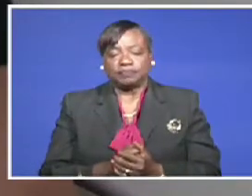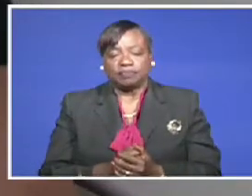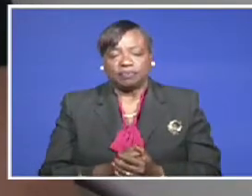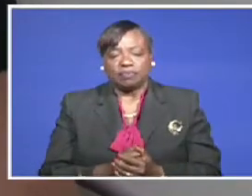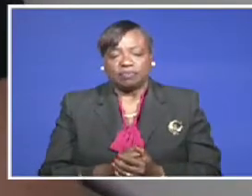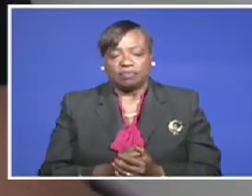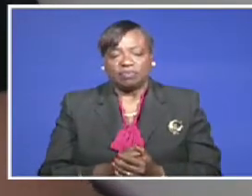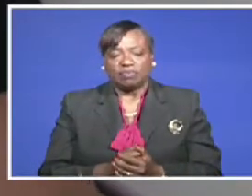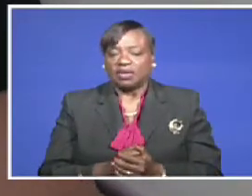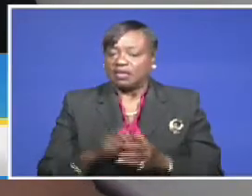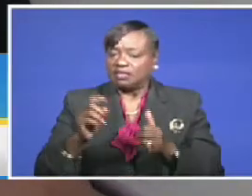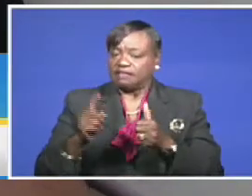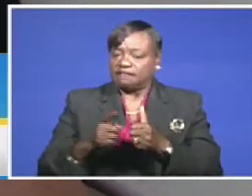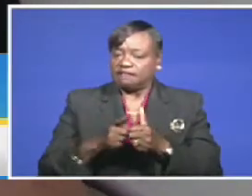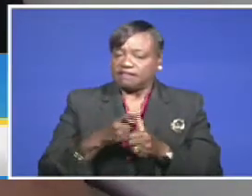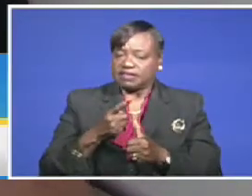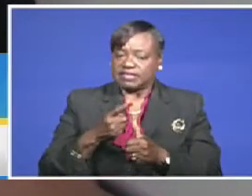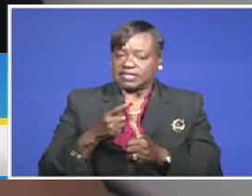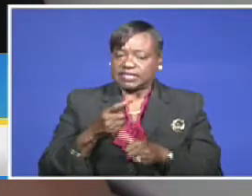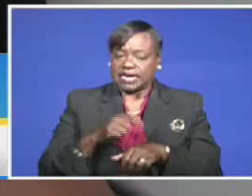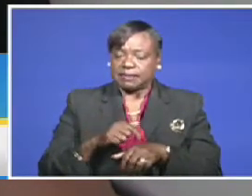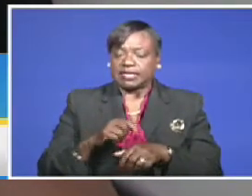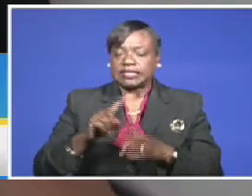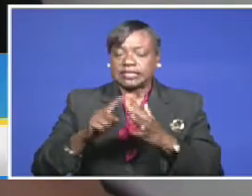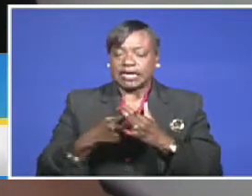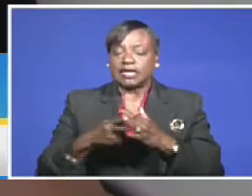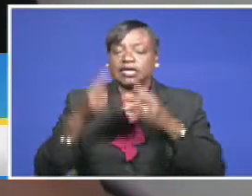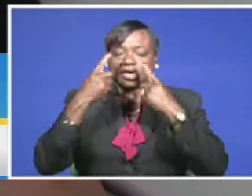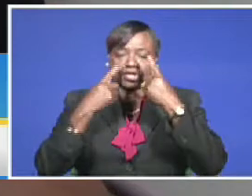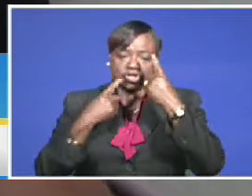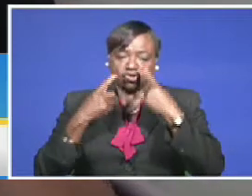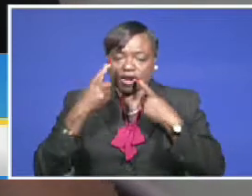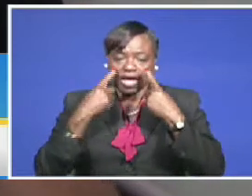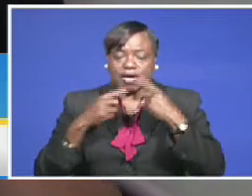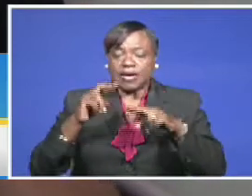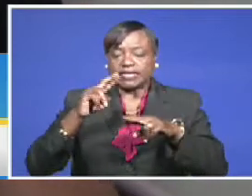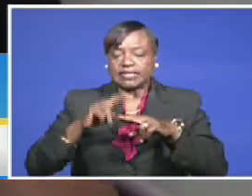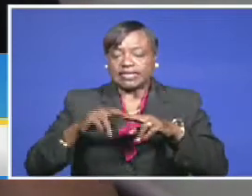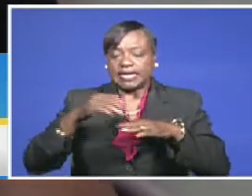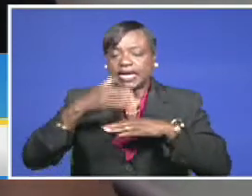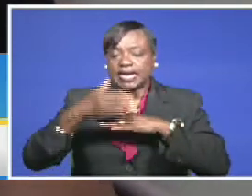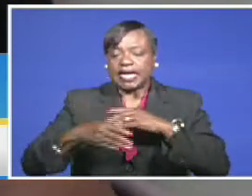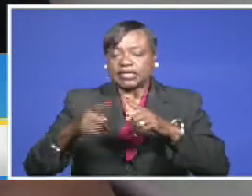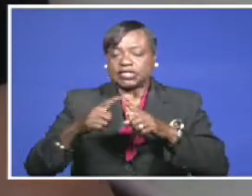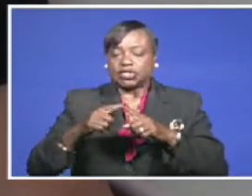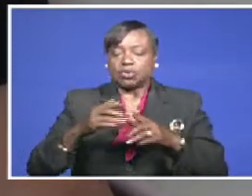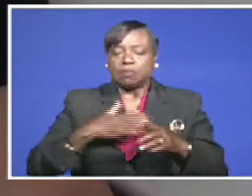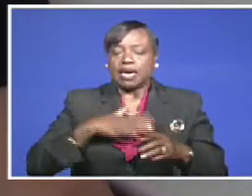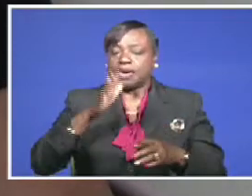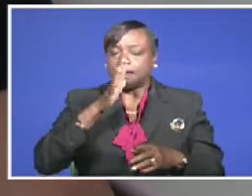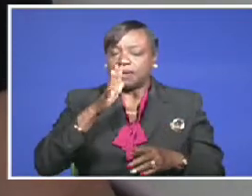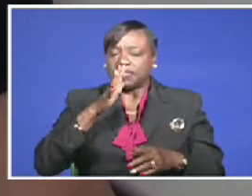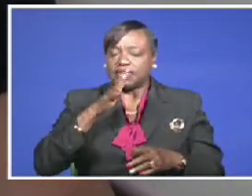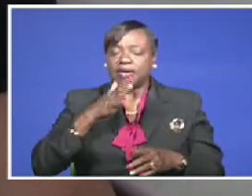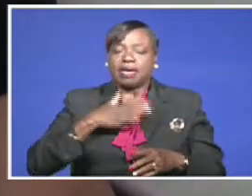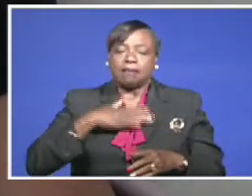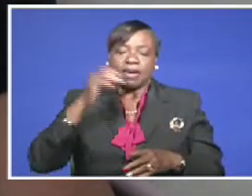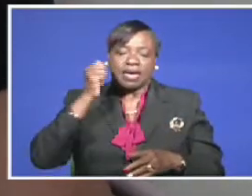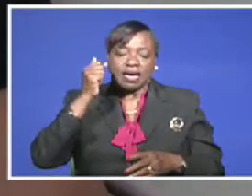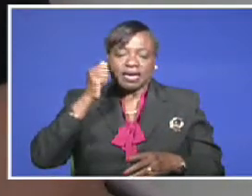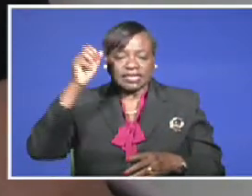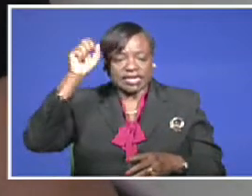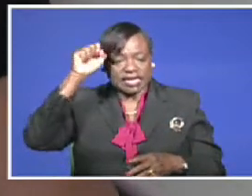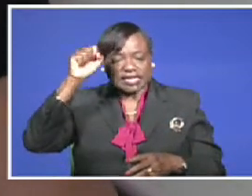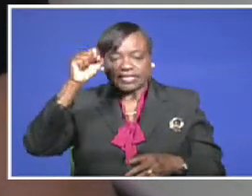that came to me, I just started crying. I was sitting next to my mother, my aunt, and his father. He just got up